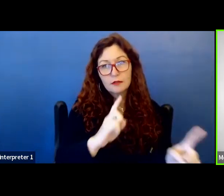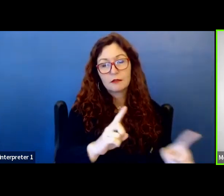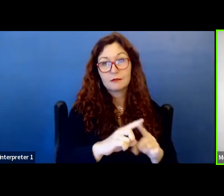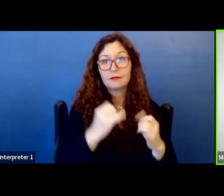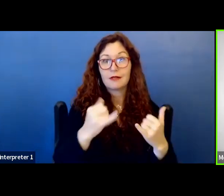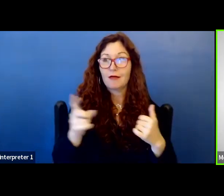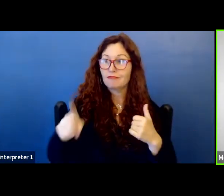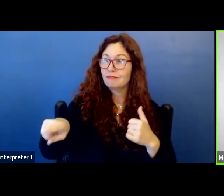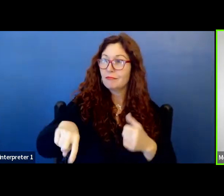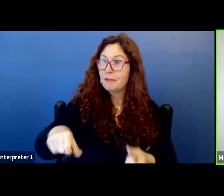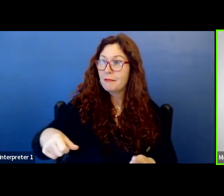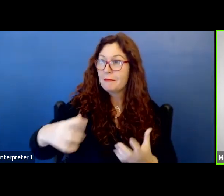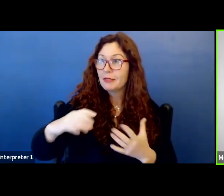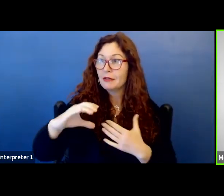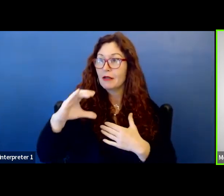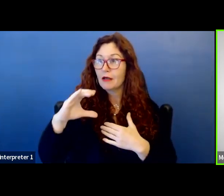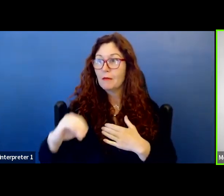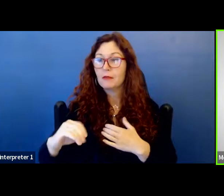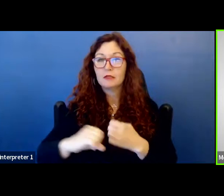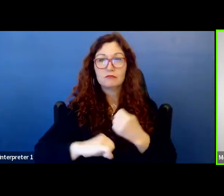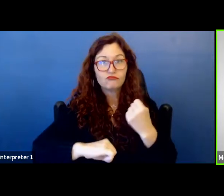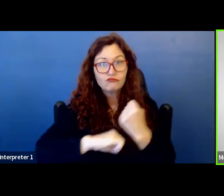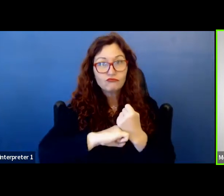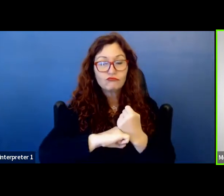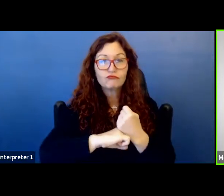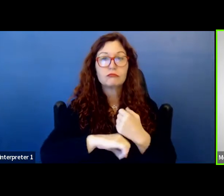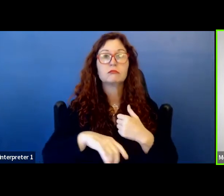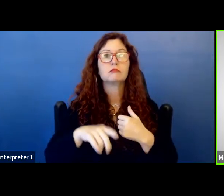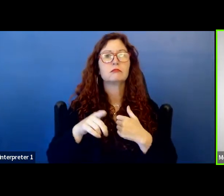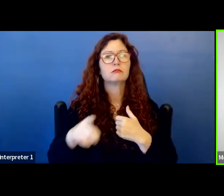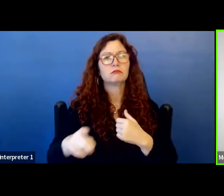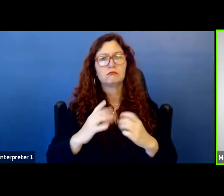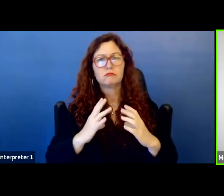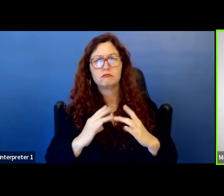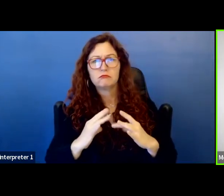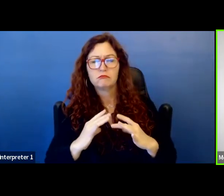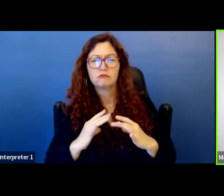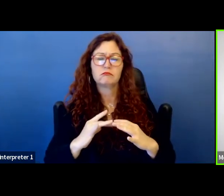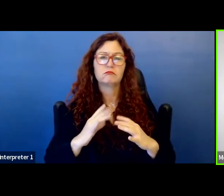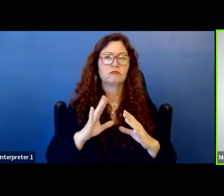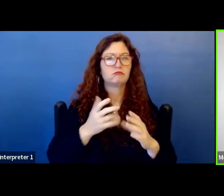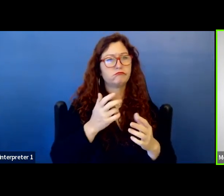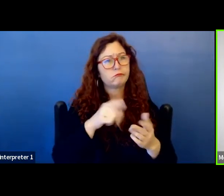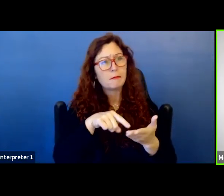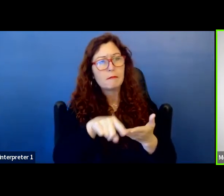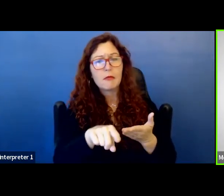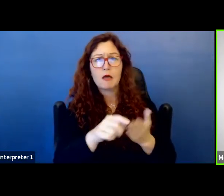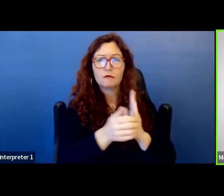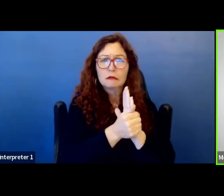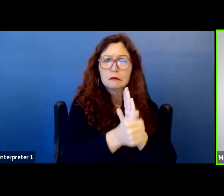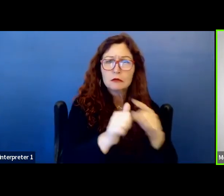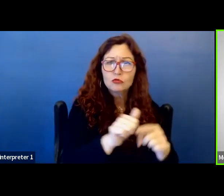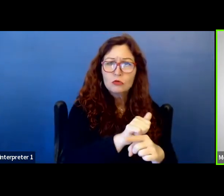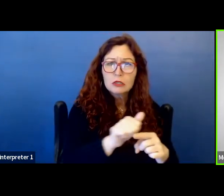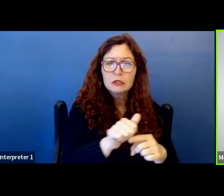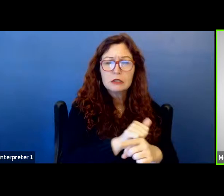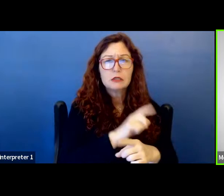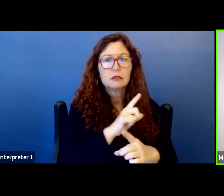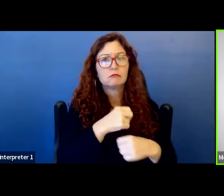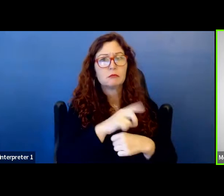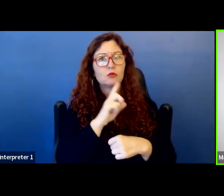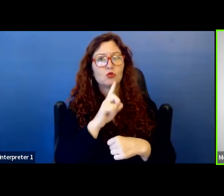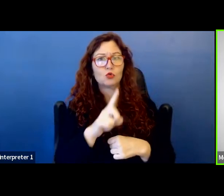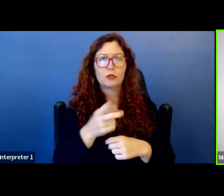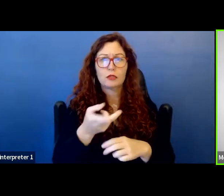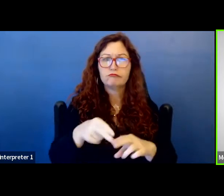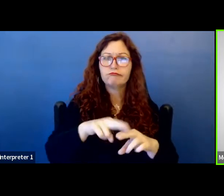companies proudly stake their reputation on paying their workforce investing in skills training and increasing diversity on their job sites